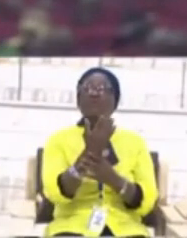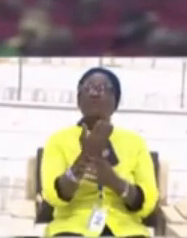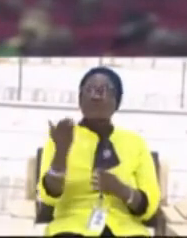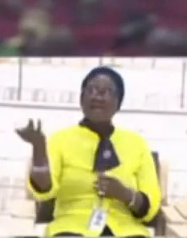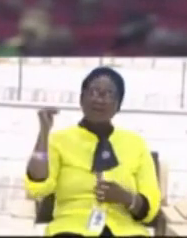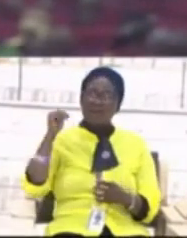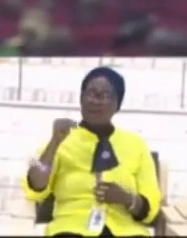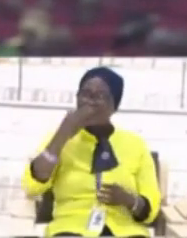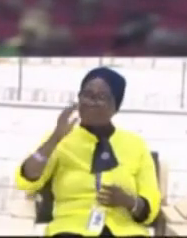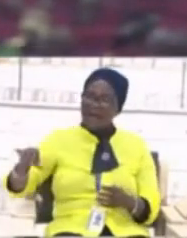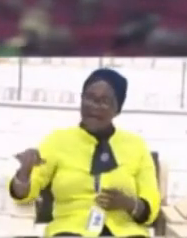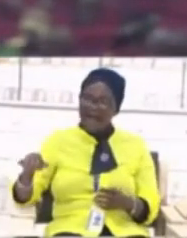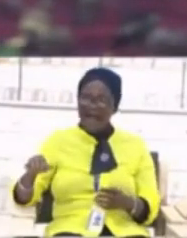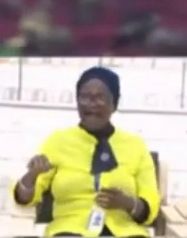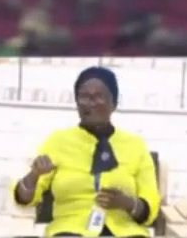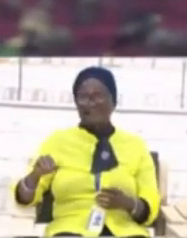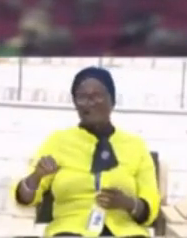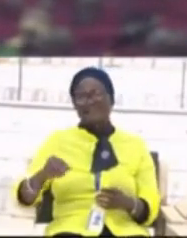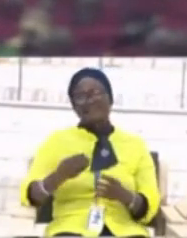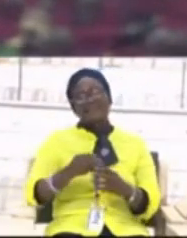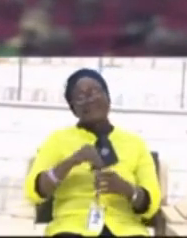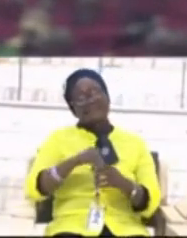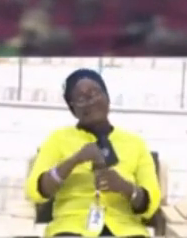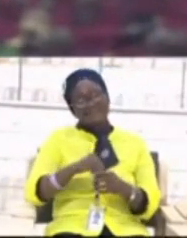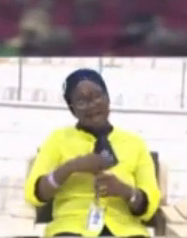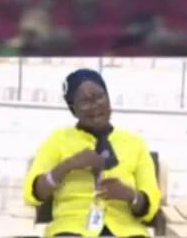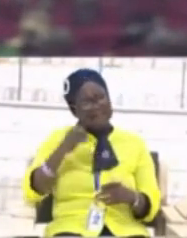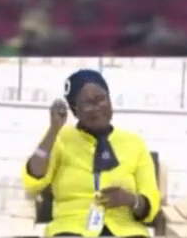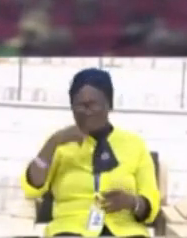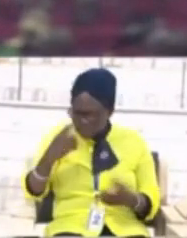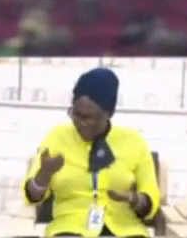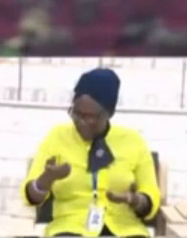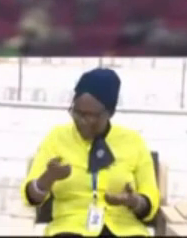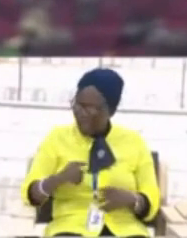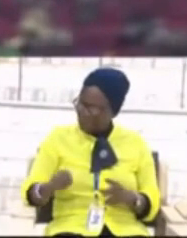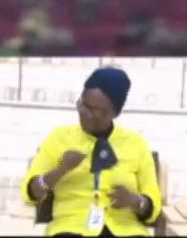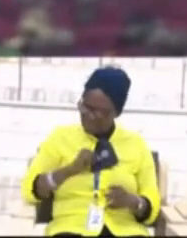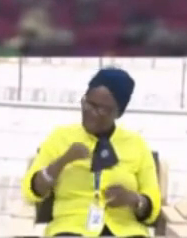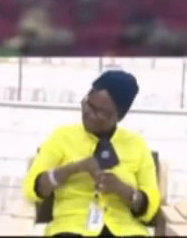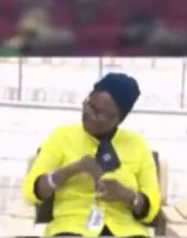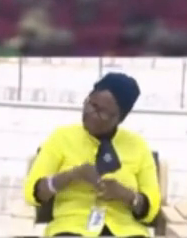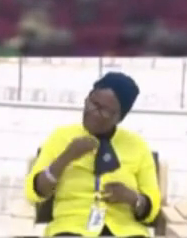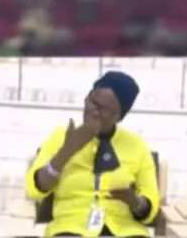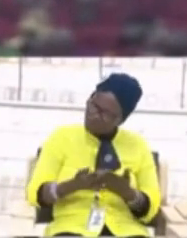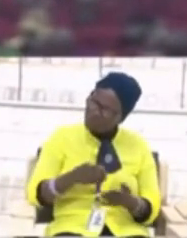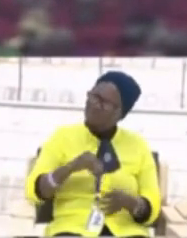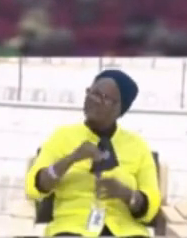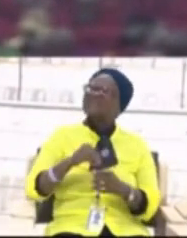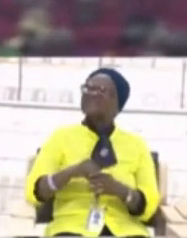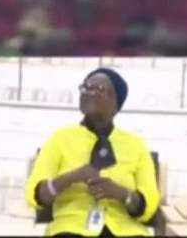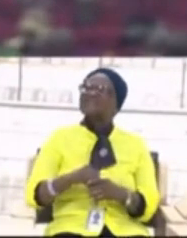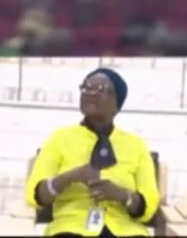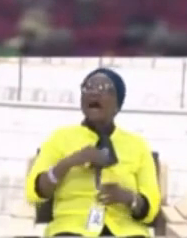seed. Where comes all these tears? Somebody said, an enemy has done this. When you